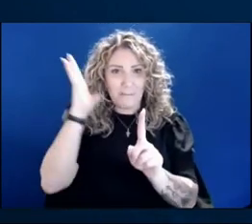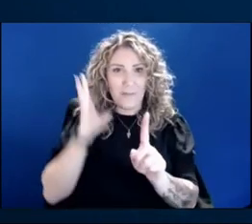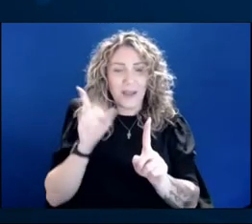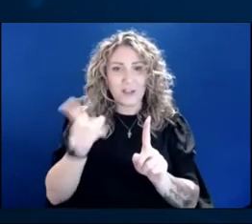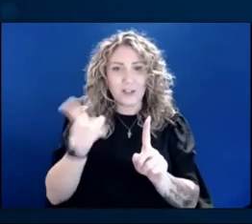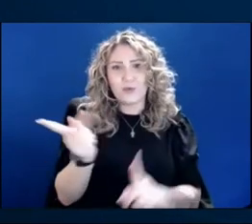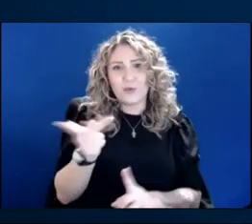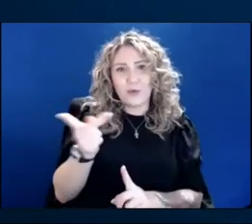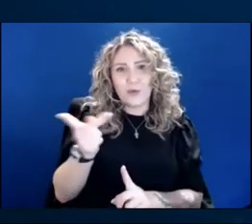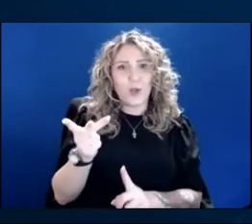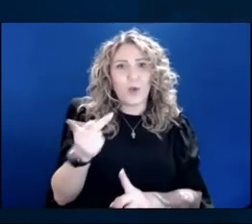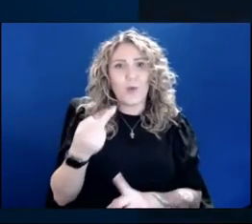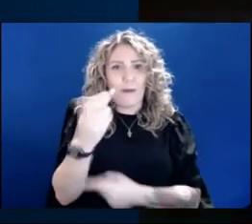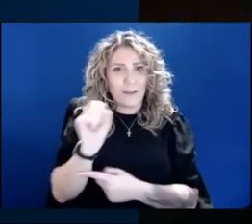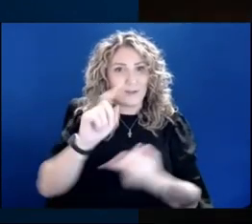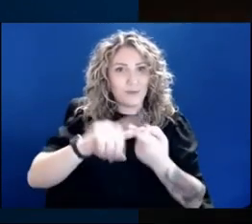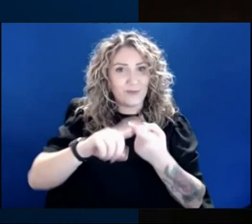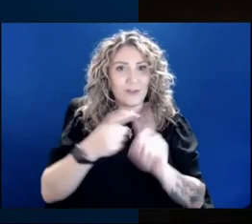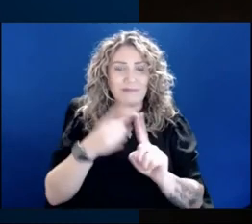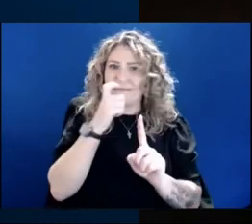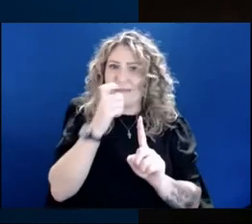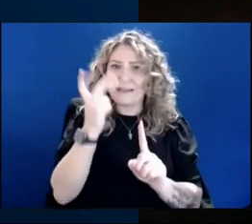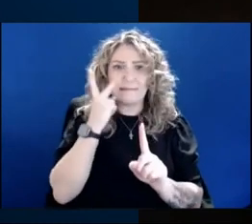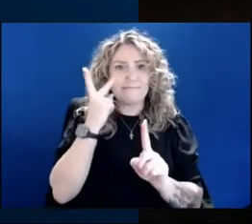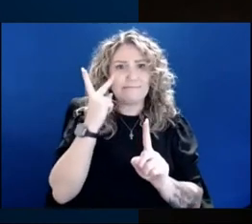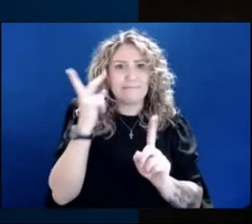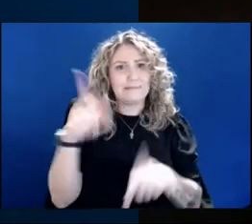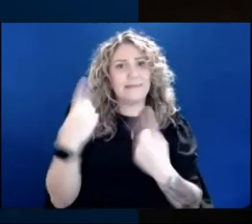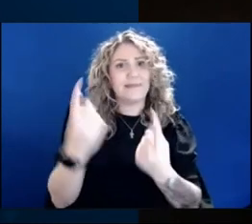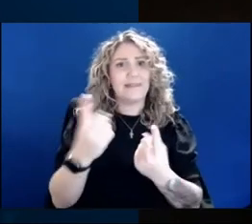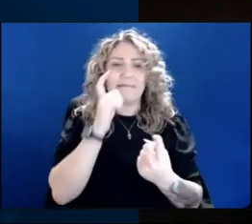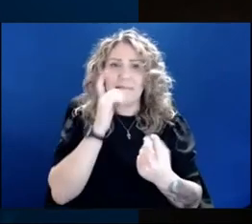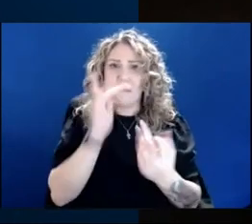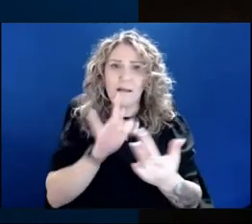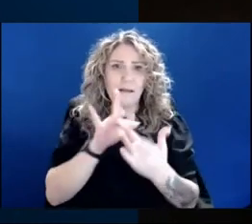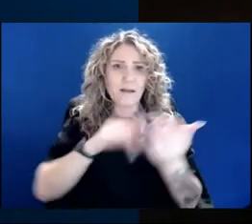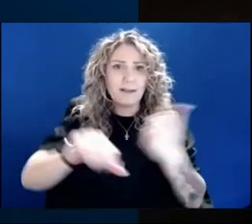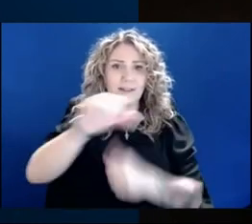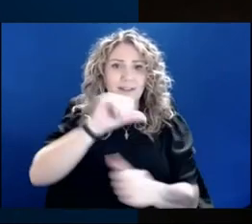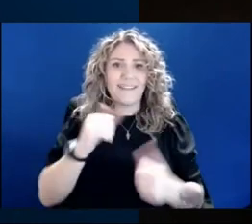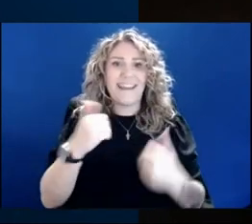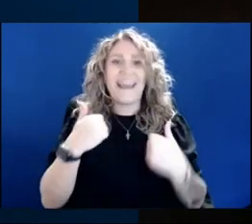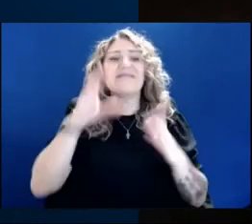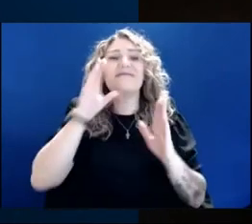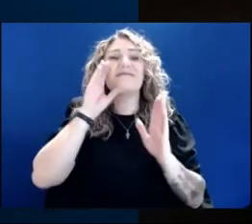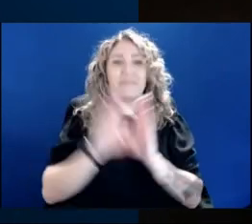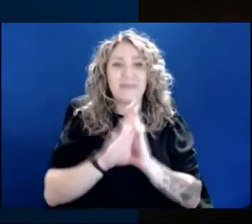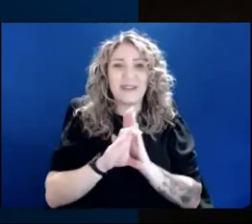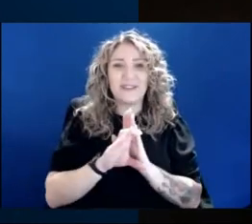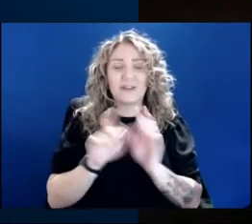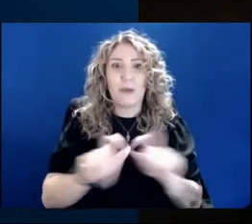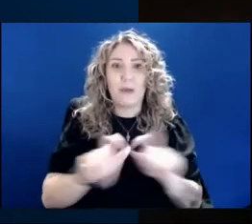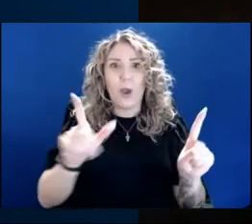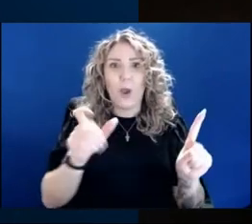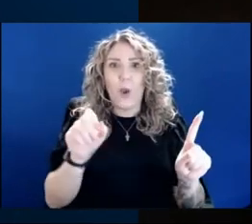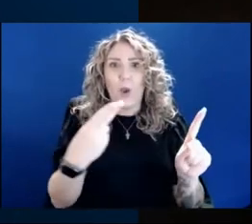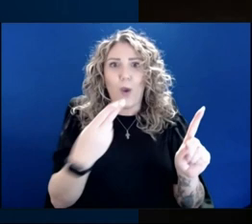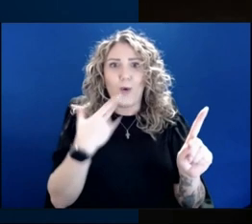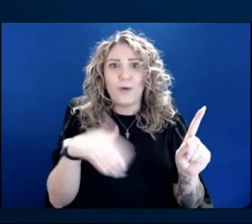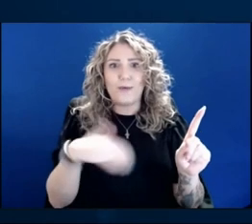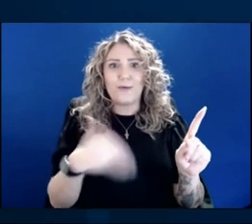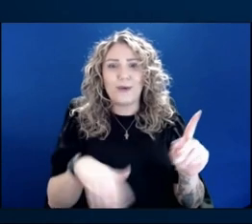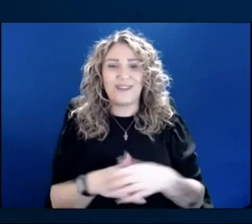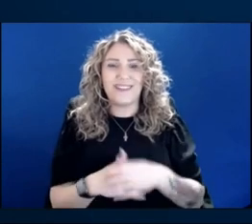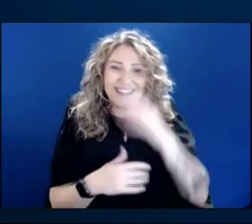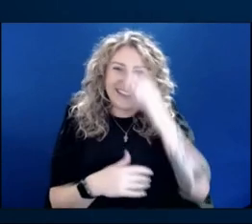school friends. You hadn't seen each other in a while, hadn't really been in touch, right? Okay, we do have your pictures pulled up. Oh, gosh.